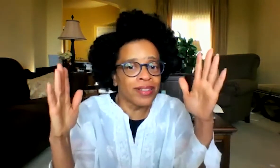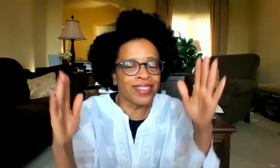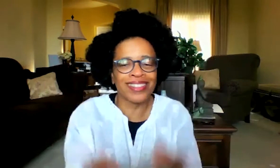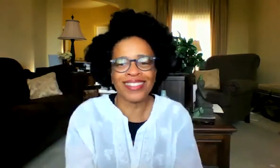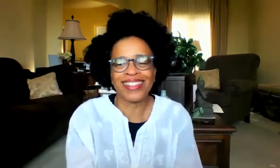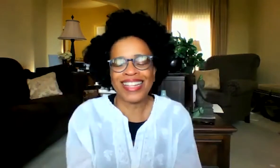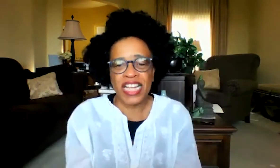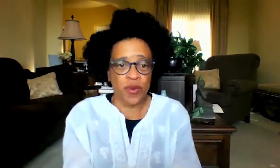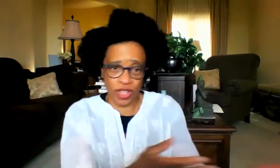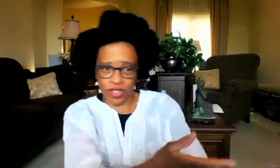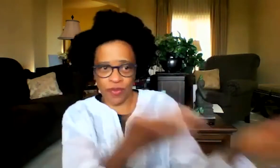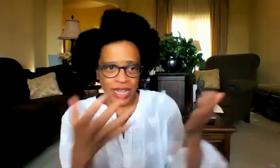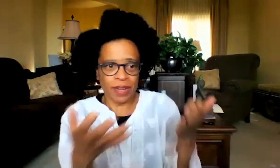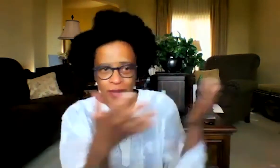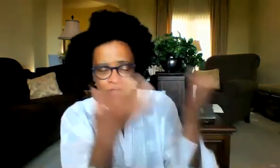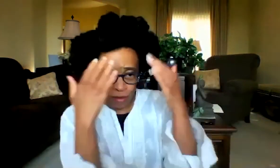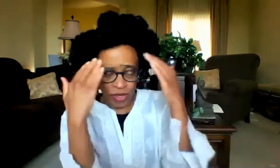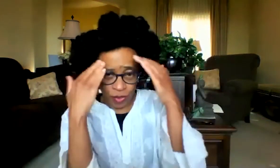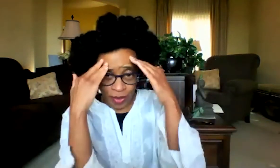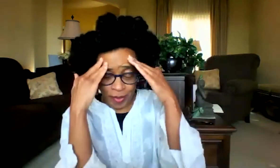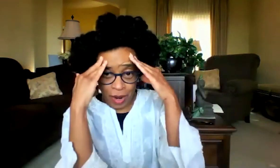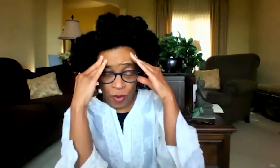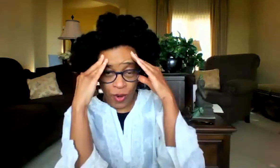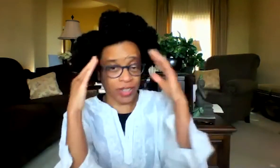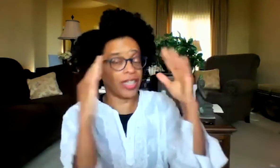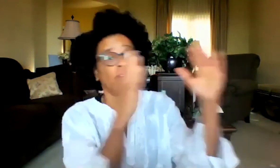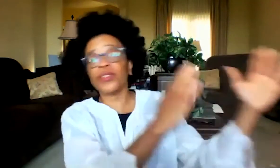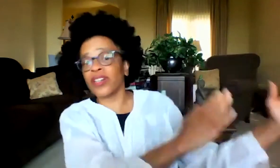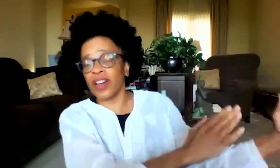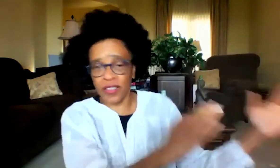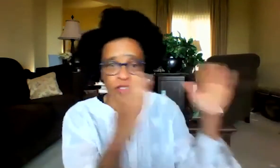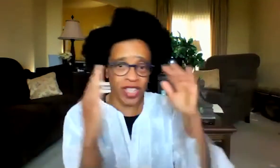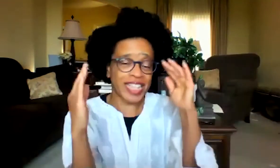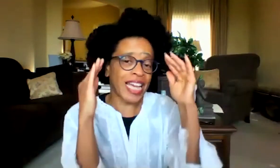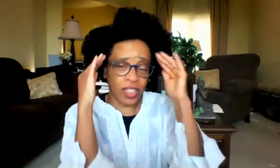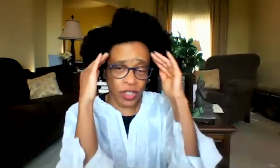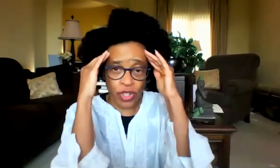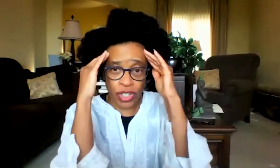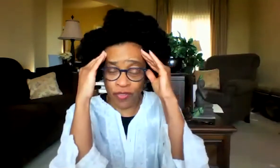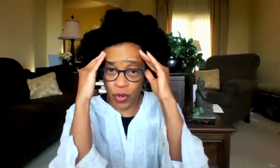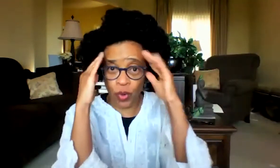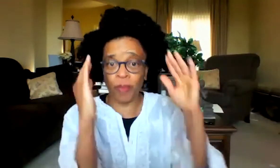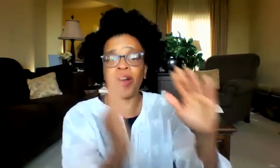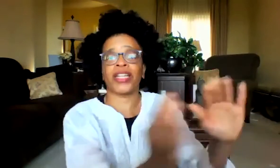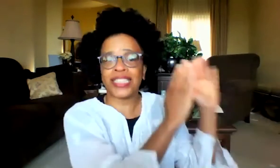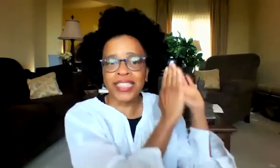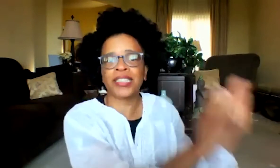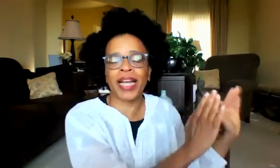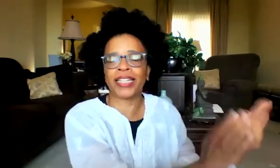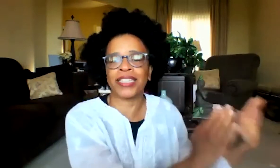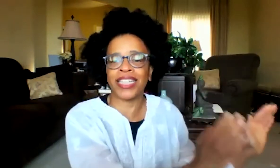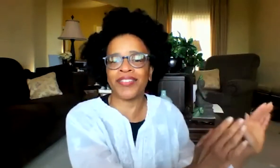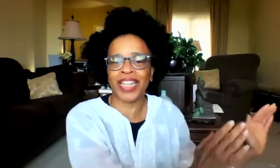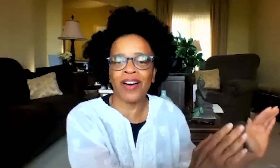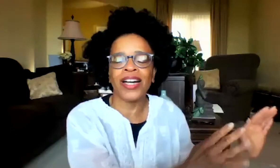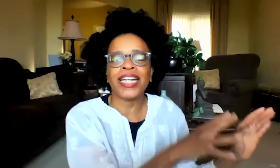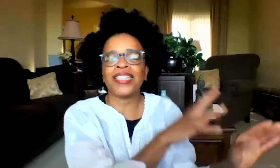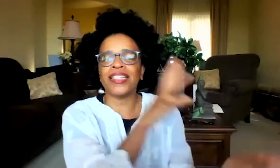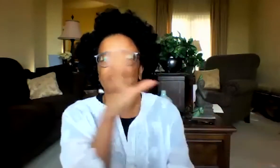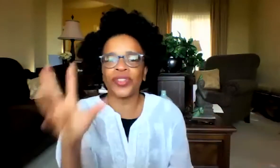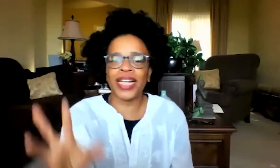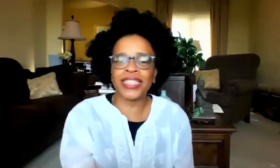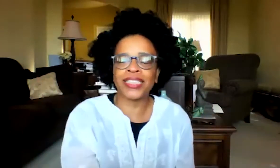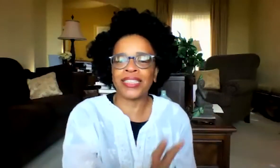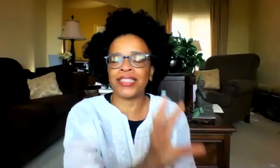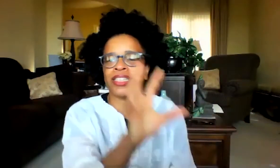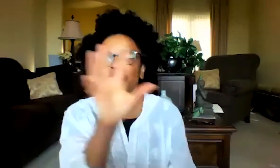norm, when we become aware that, oh, there are others that notion of norm is systematically leaving out,